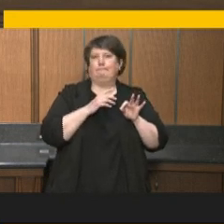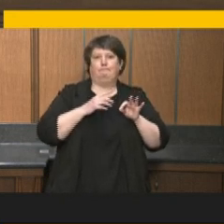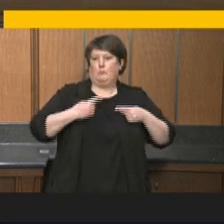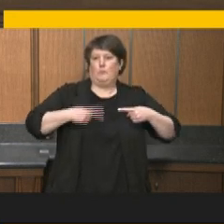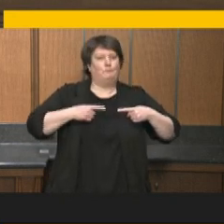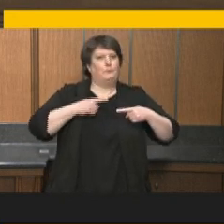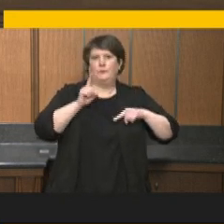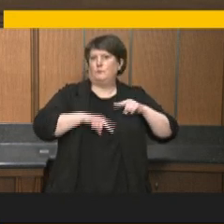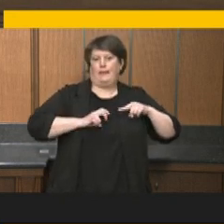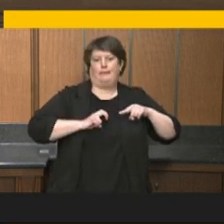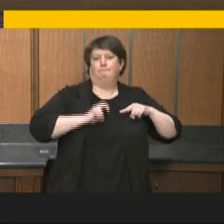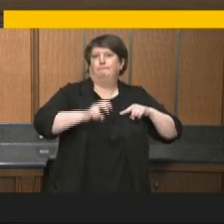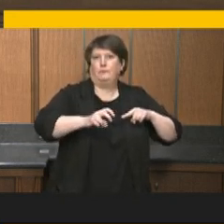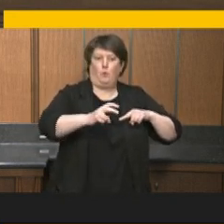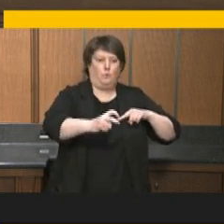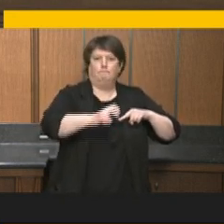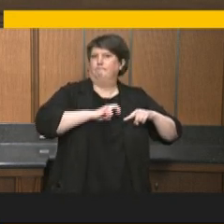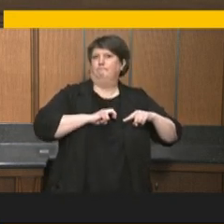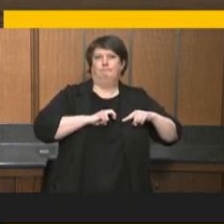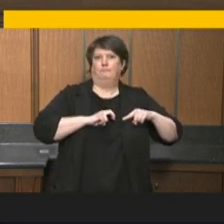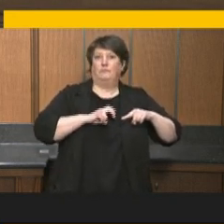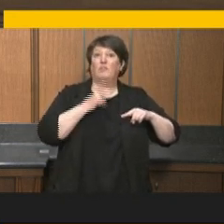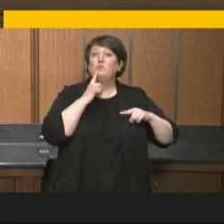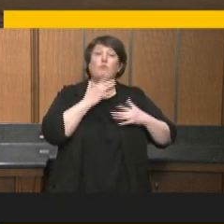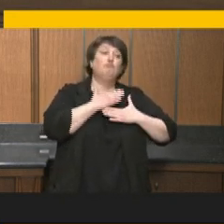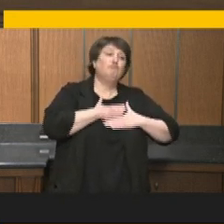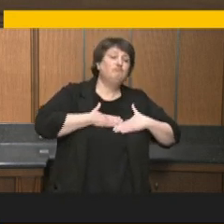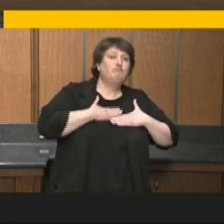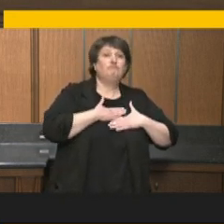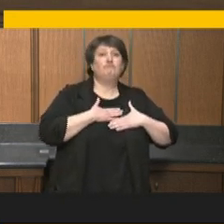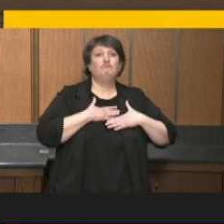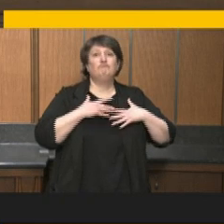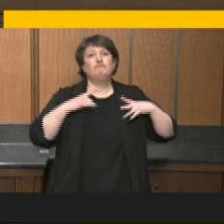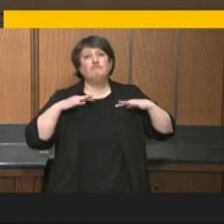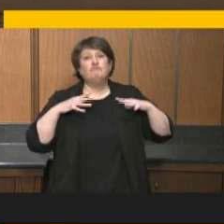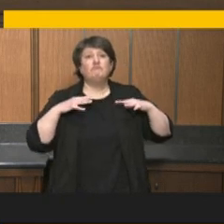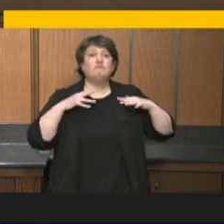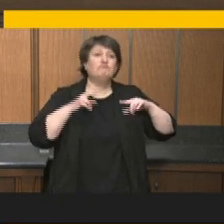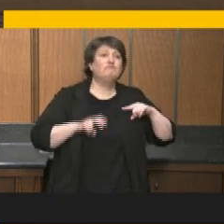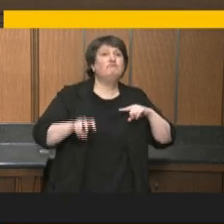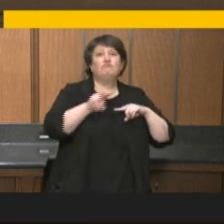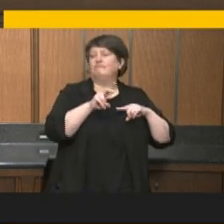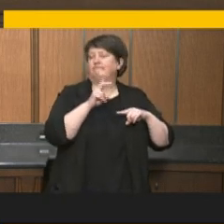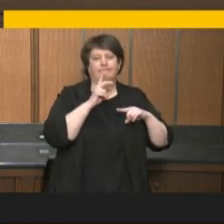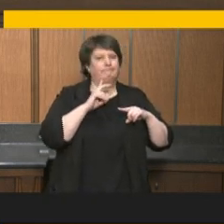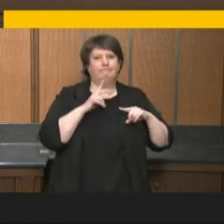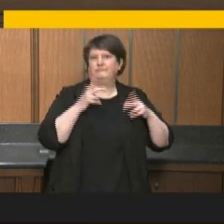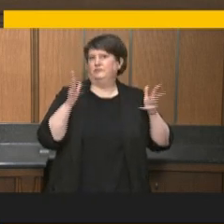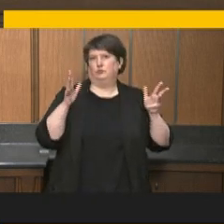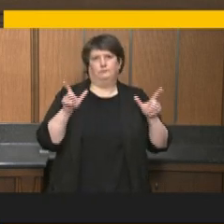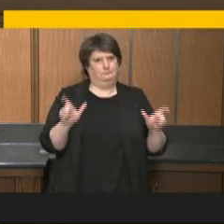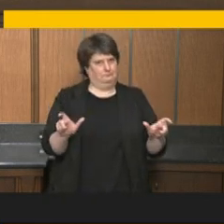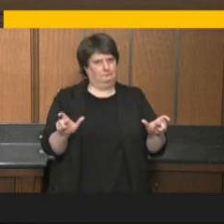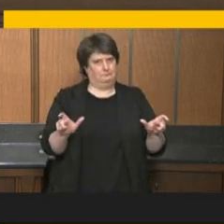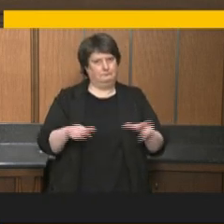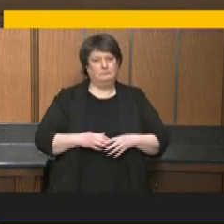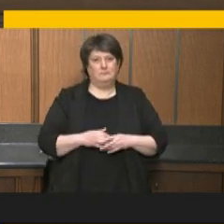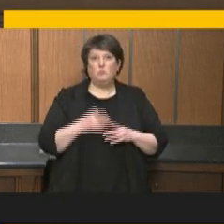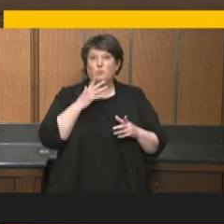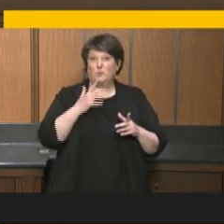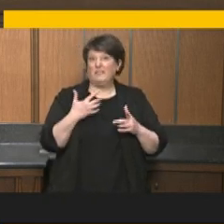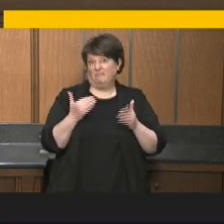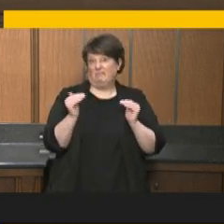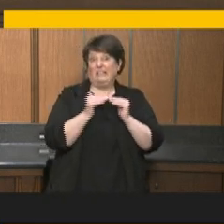no longer be permitted to cross the border for recreation or tourism. In both of our countries, we